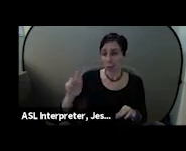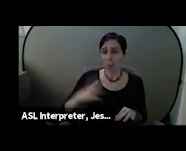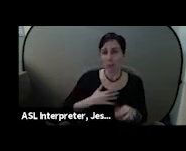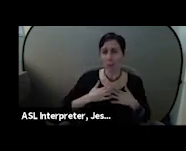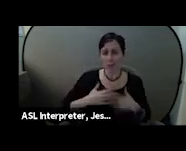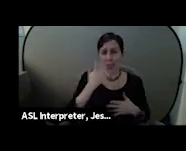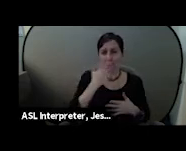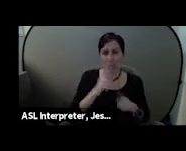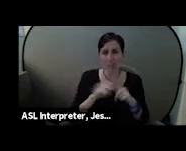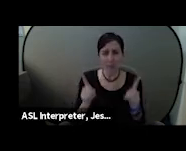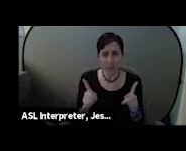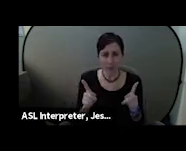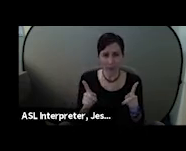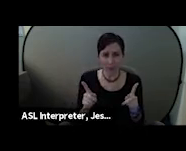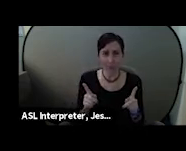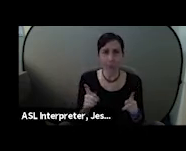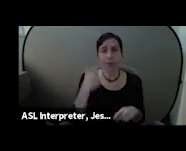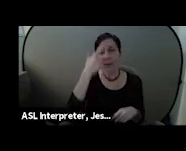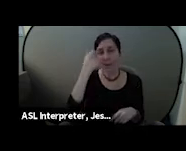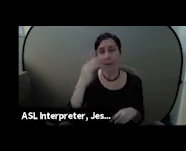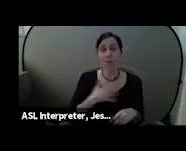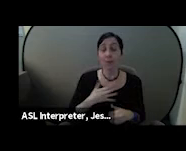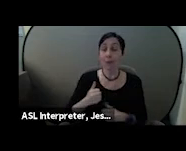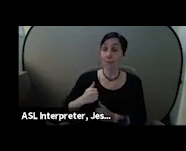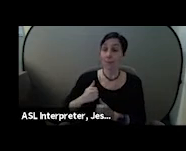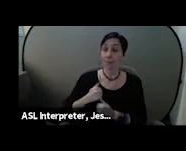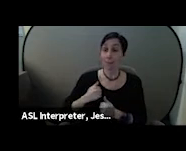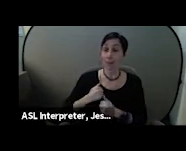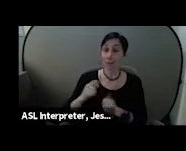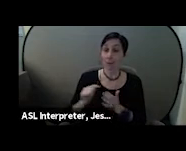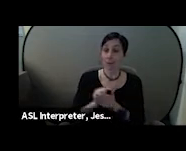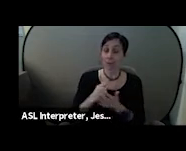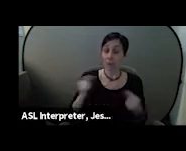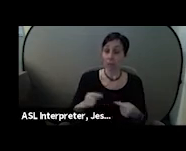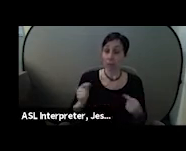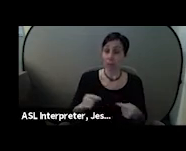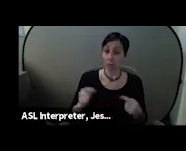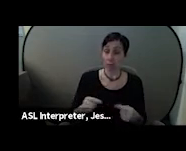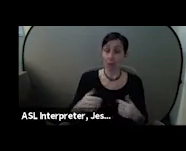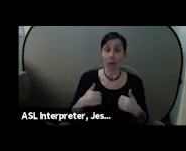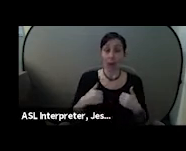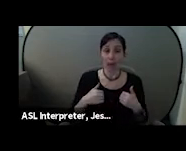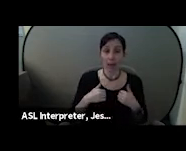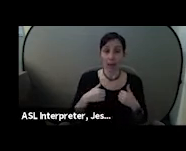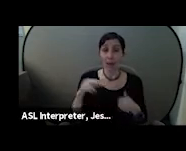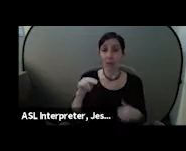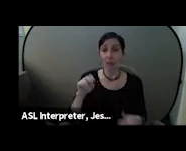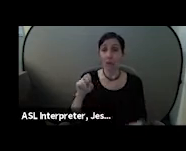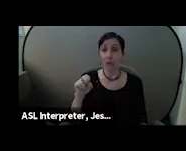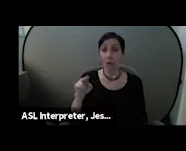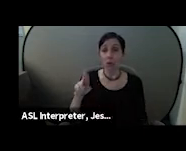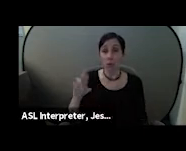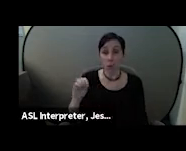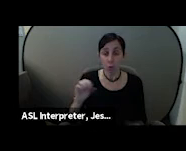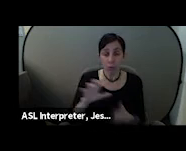Because of my military injuries, I have a lot of neurological damage, and